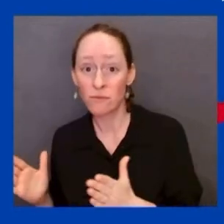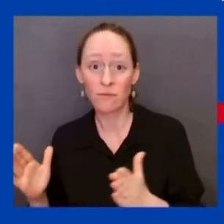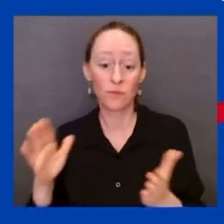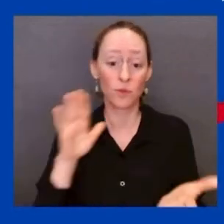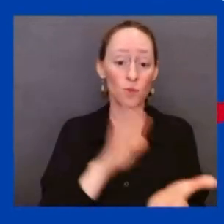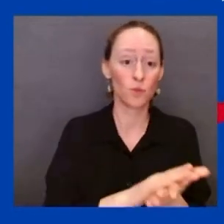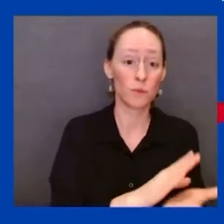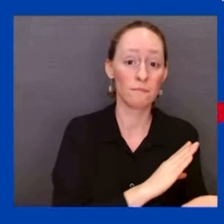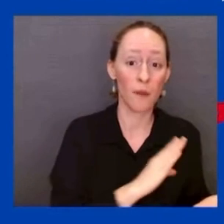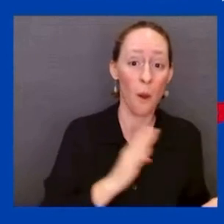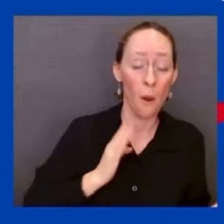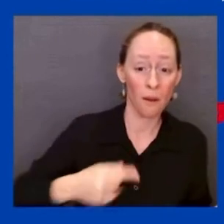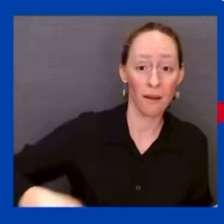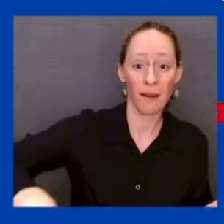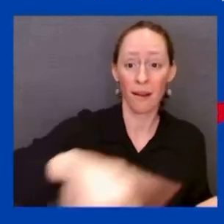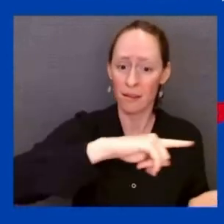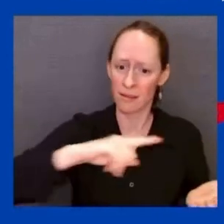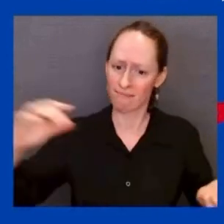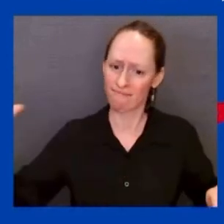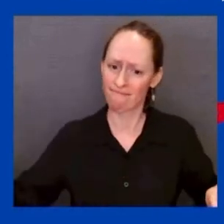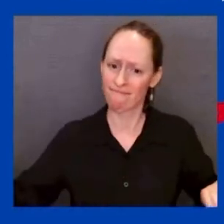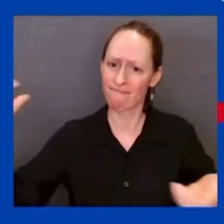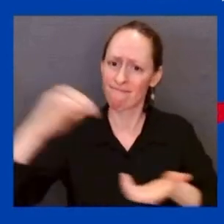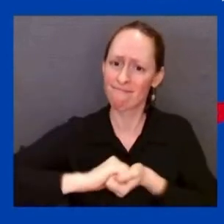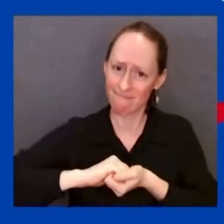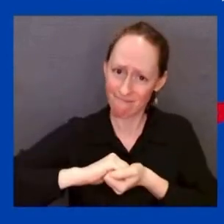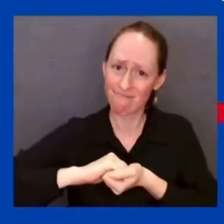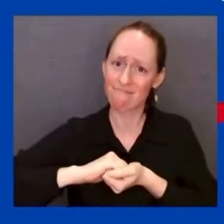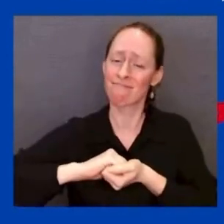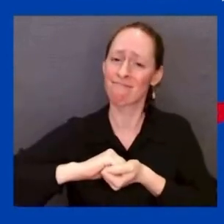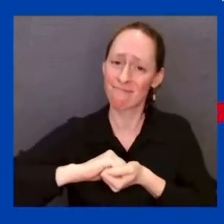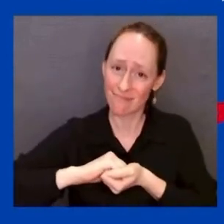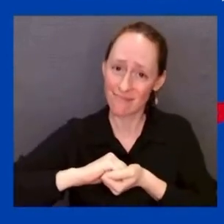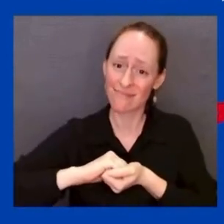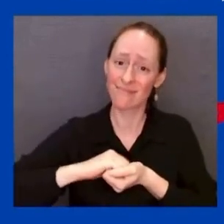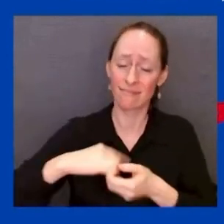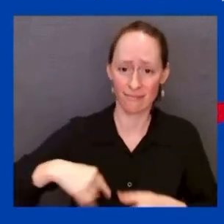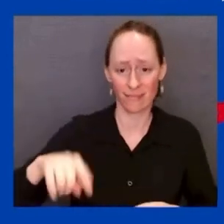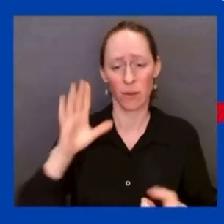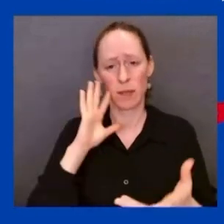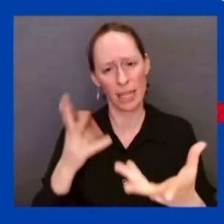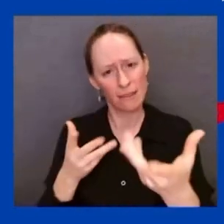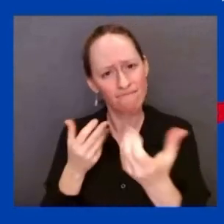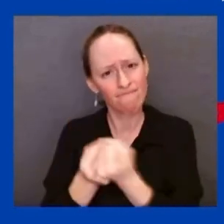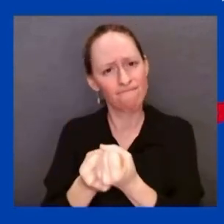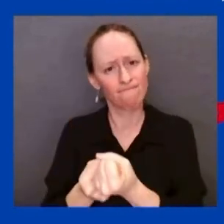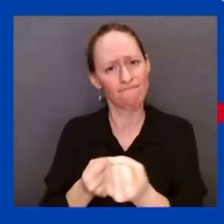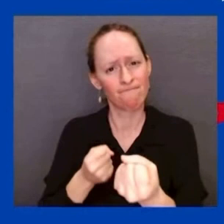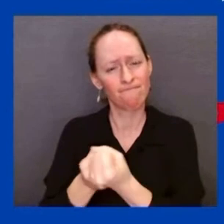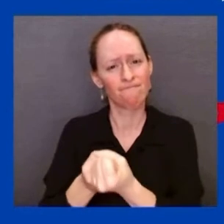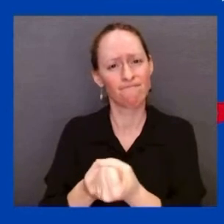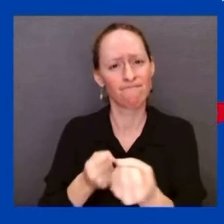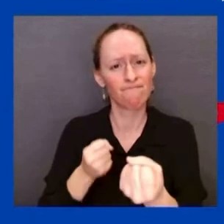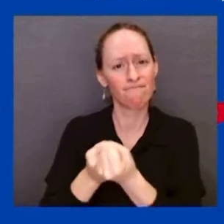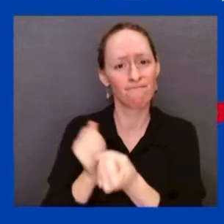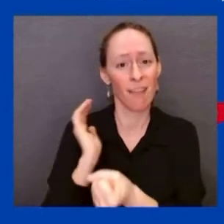these to support our professions and strengthen opportunities for our